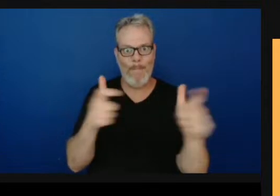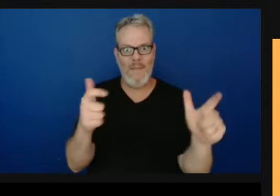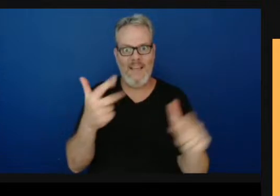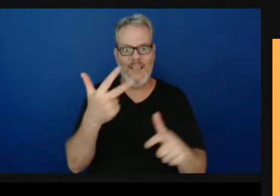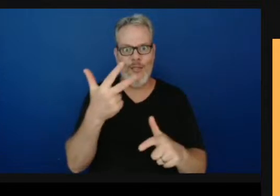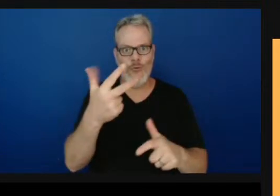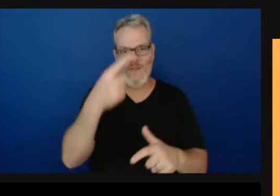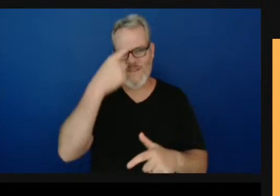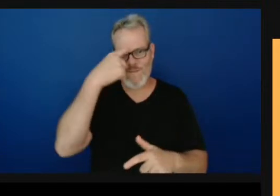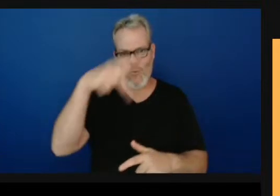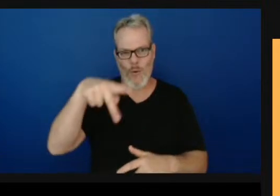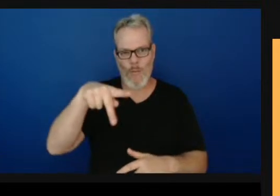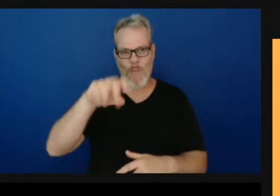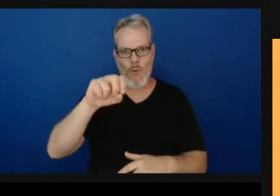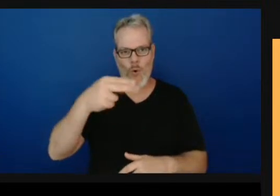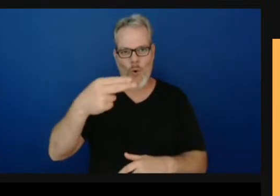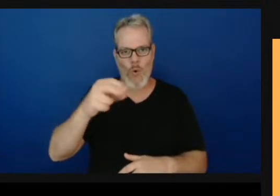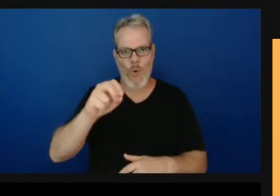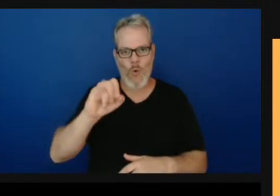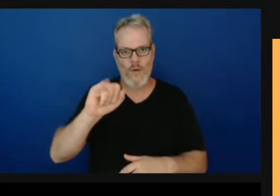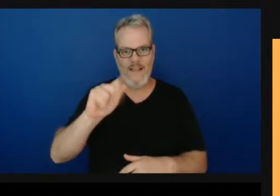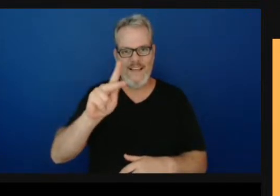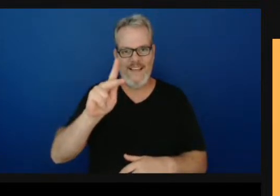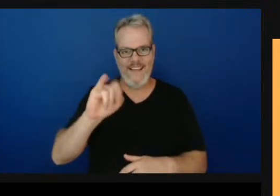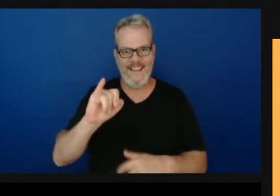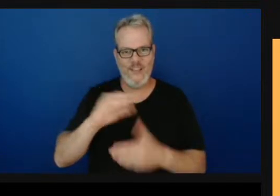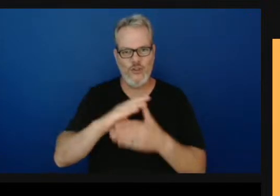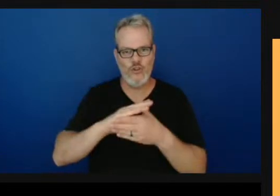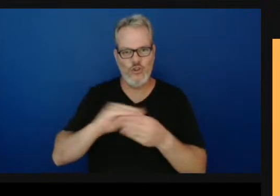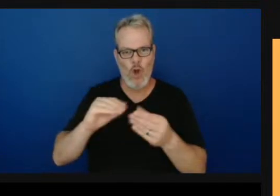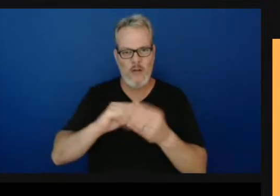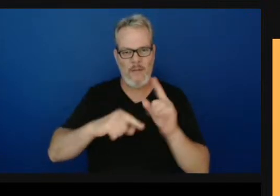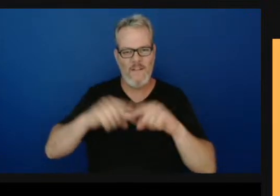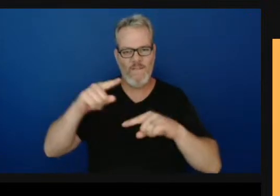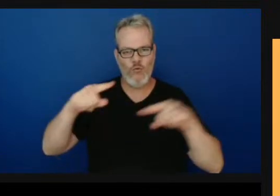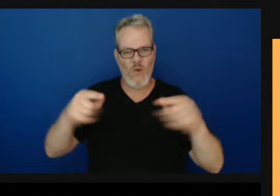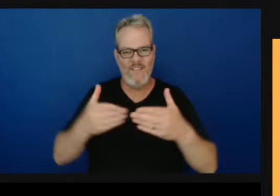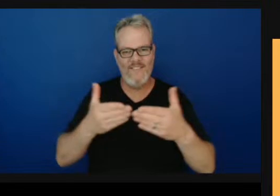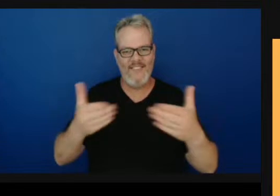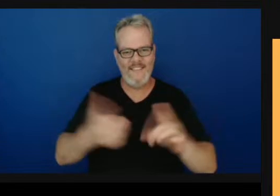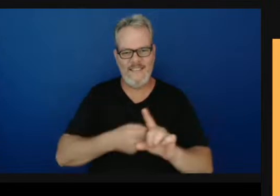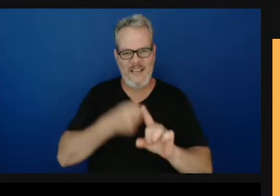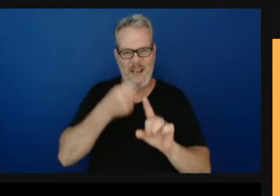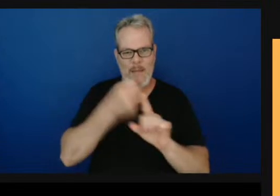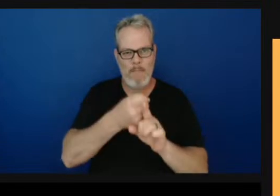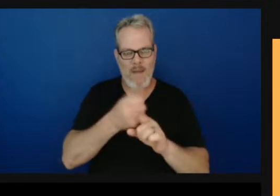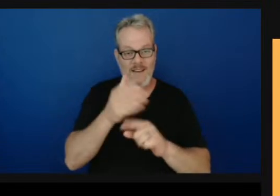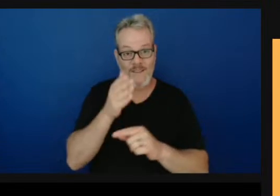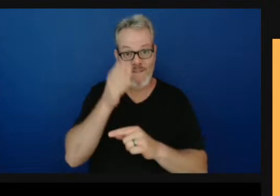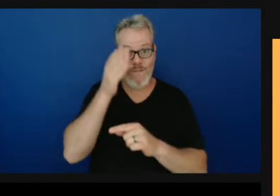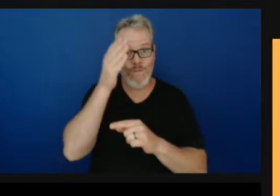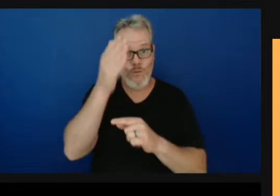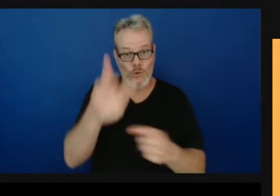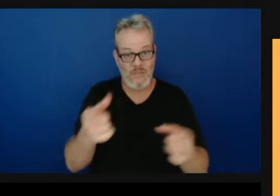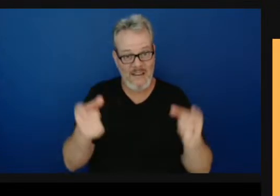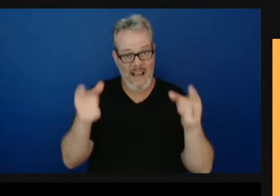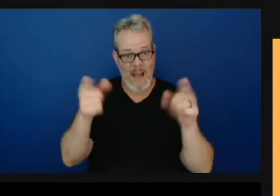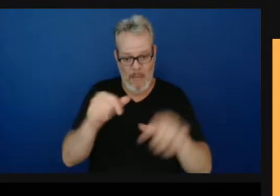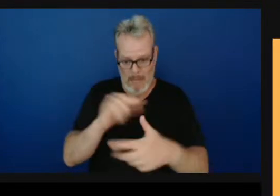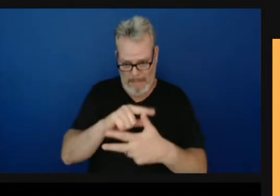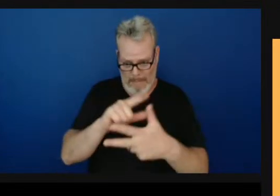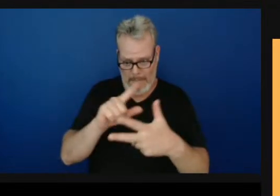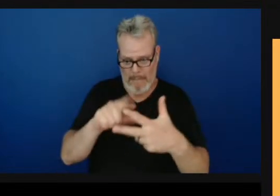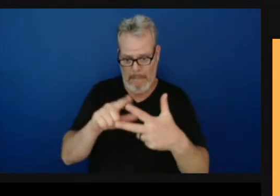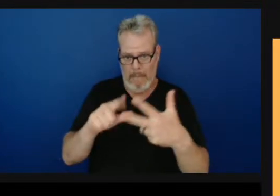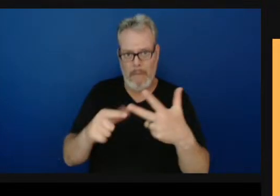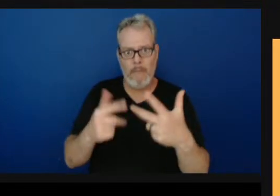Poiki and talk about all their impacts and what the future might hold, because that's a lot to have happening. Three major